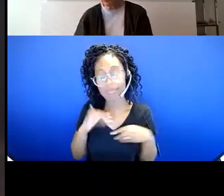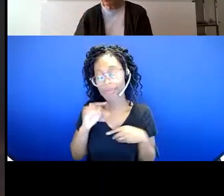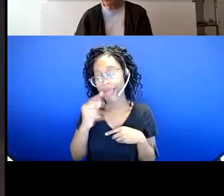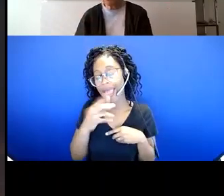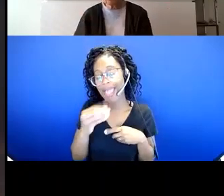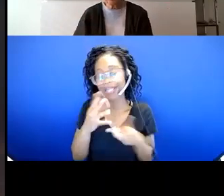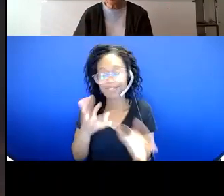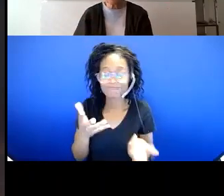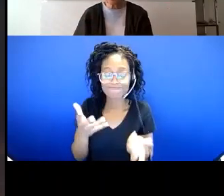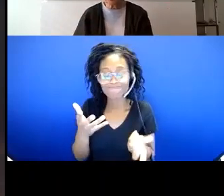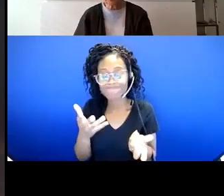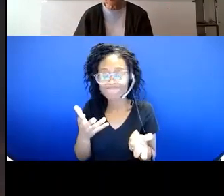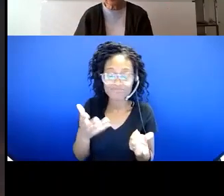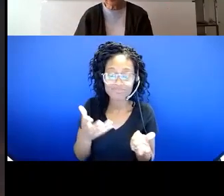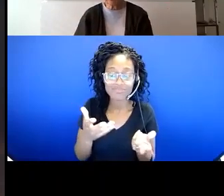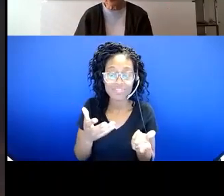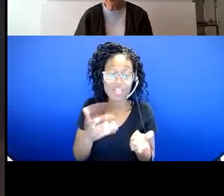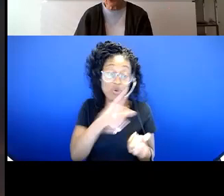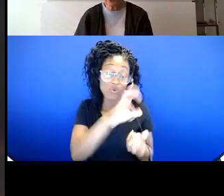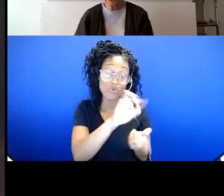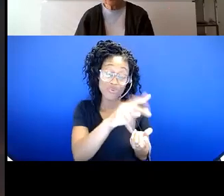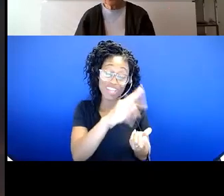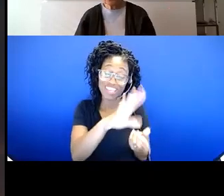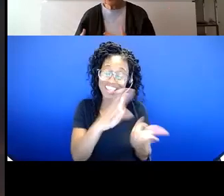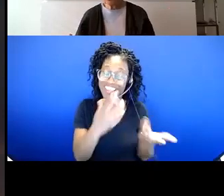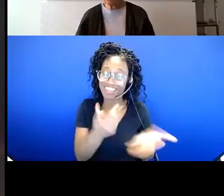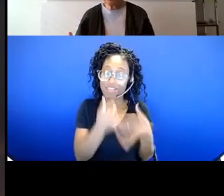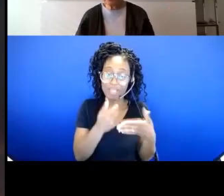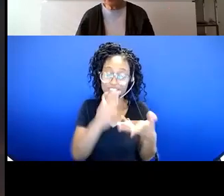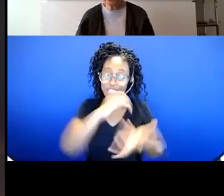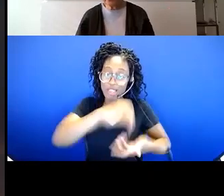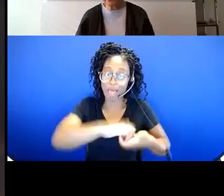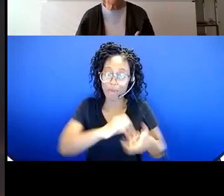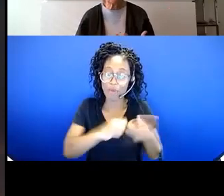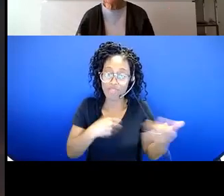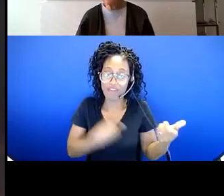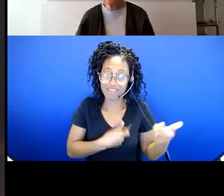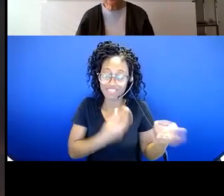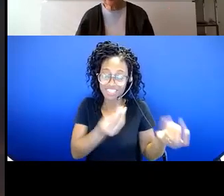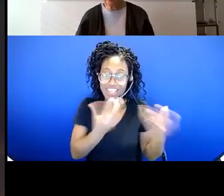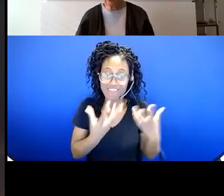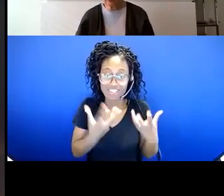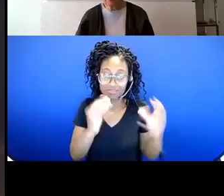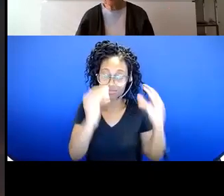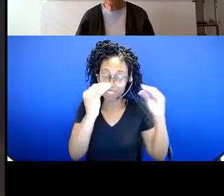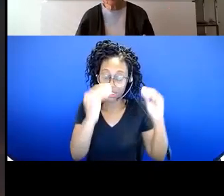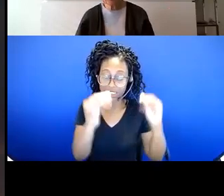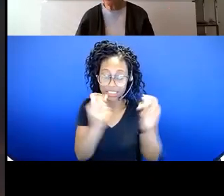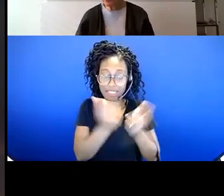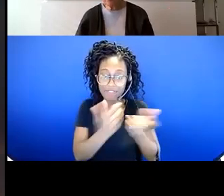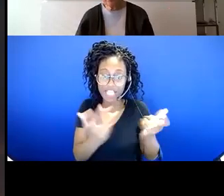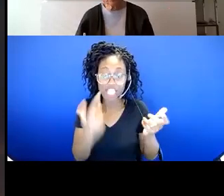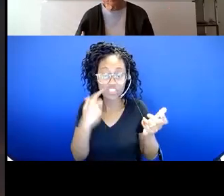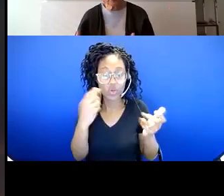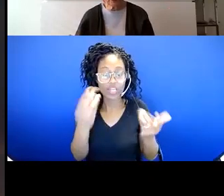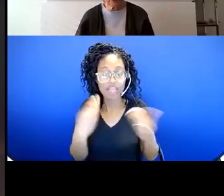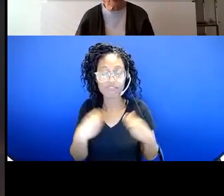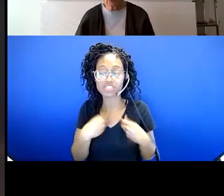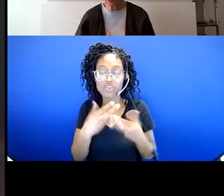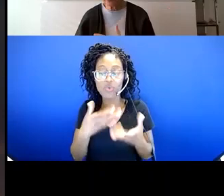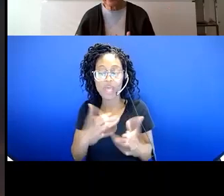it with Rick's blessing and collaboration into it being a modality for community